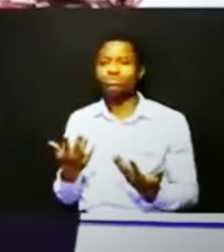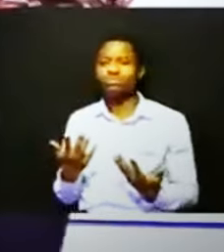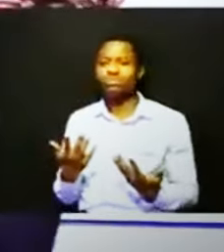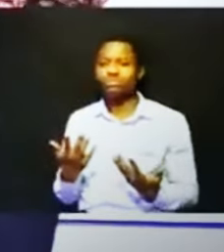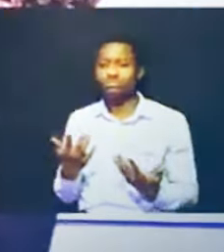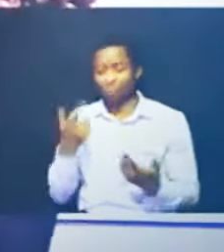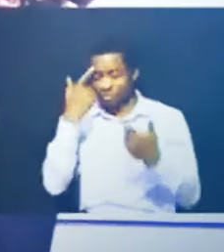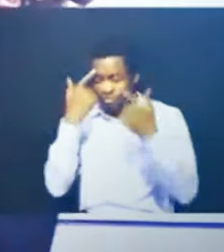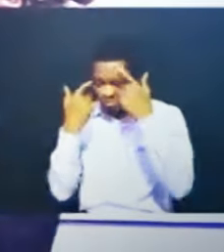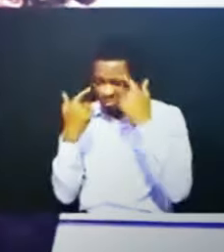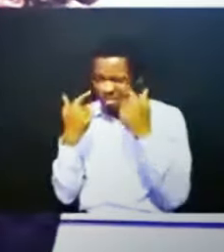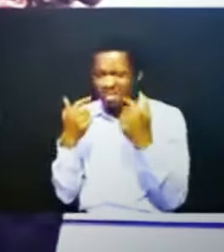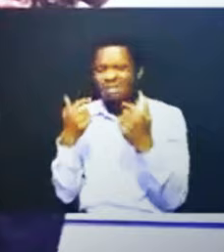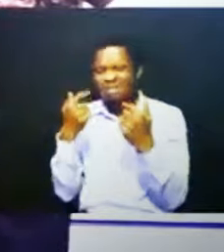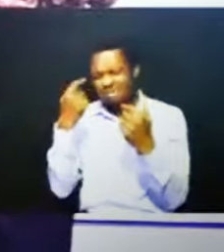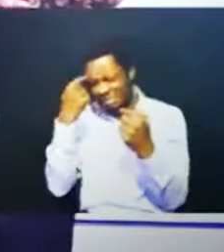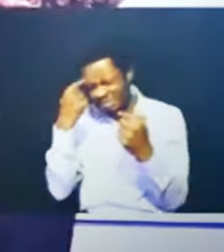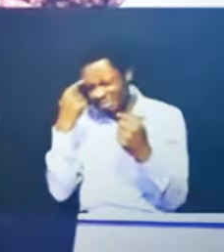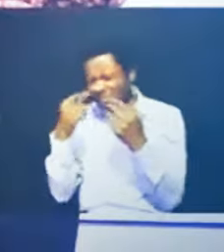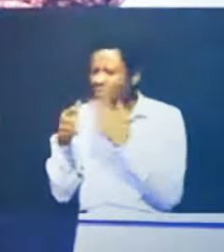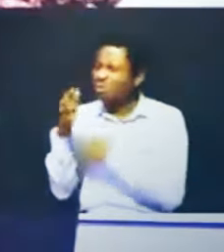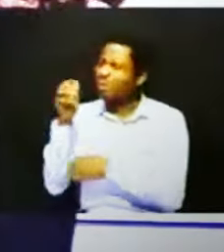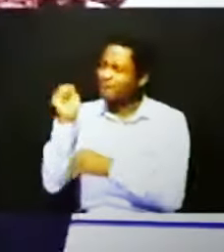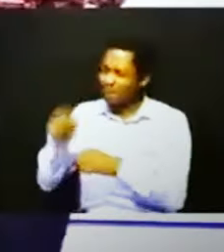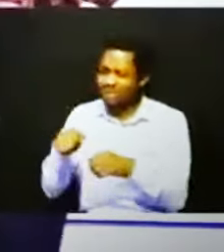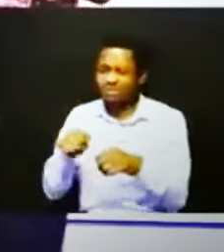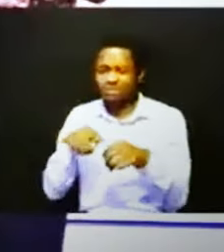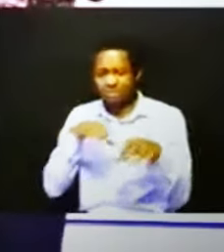Because of the way we think he should have acted.